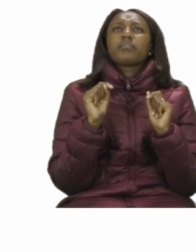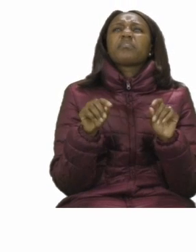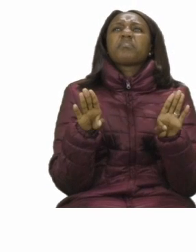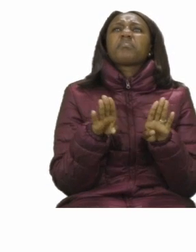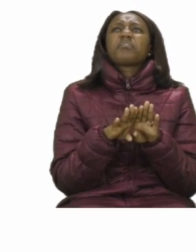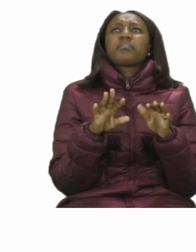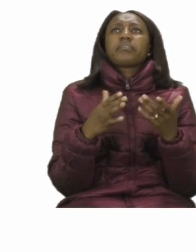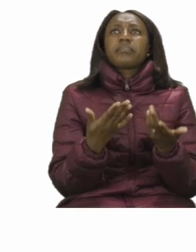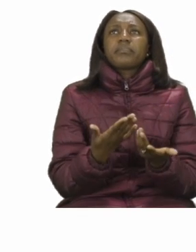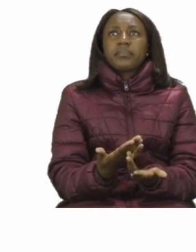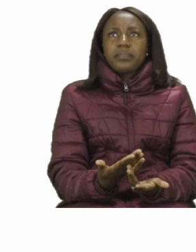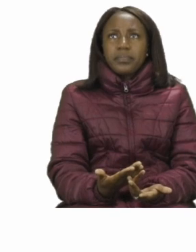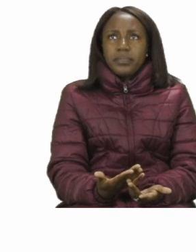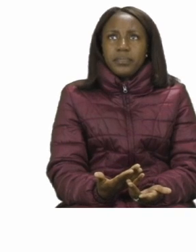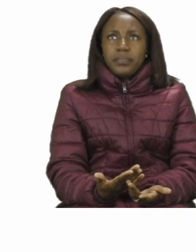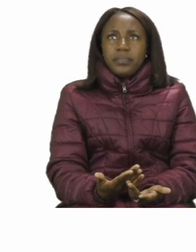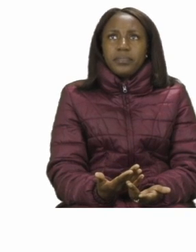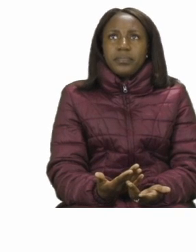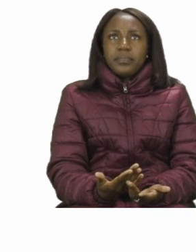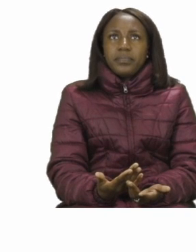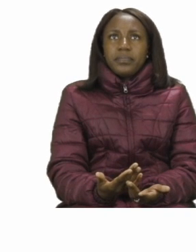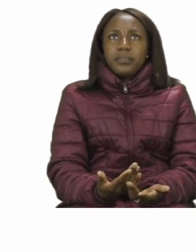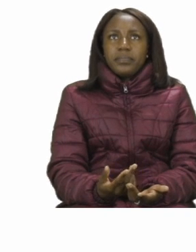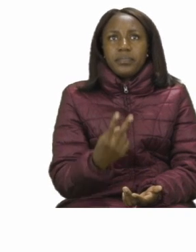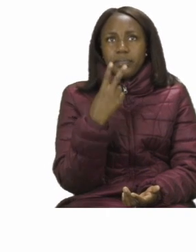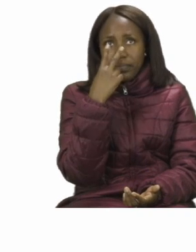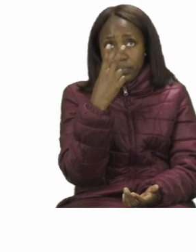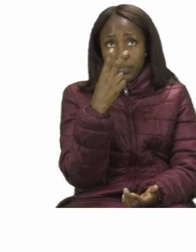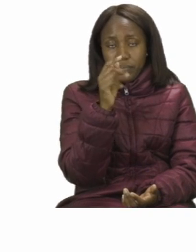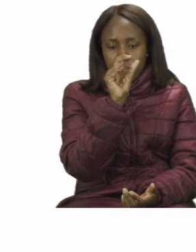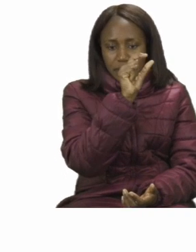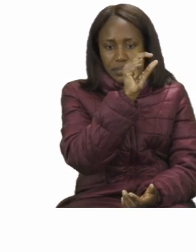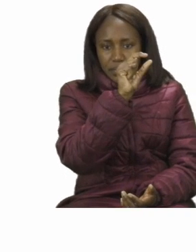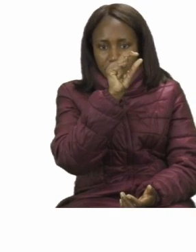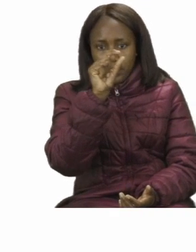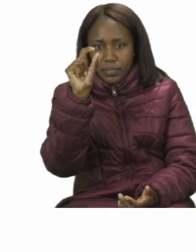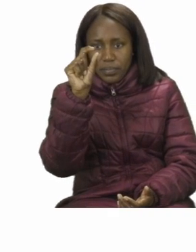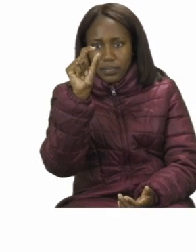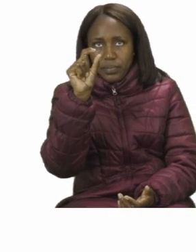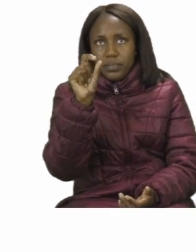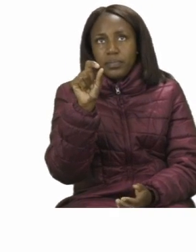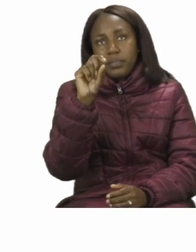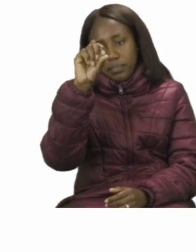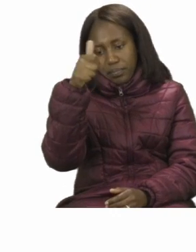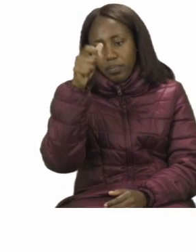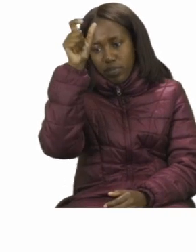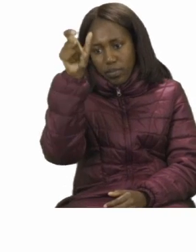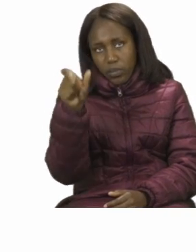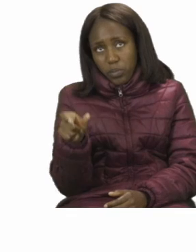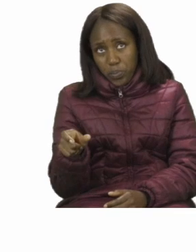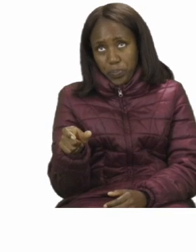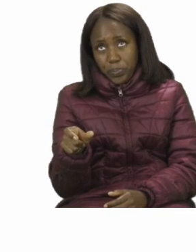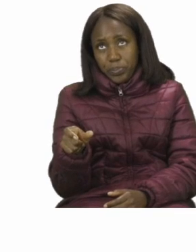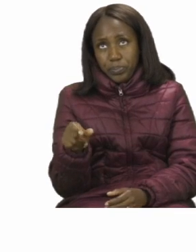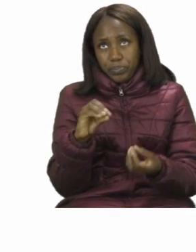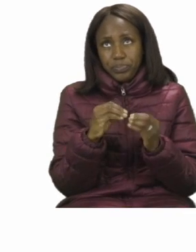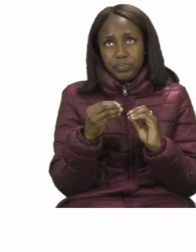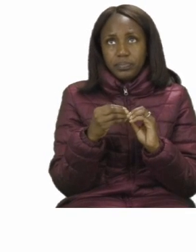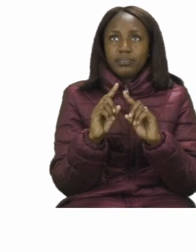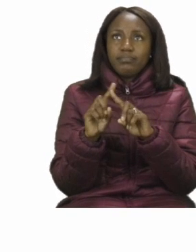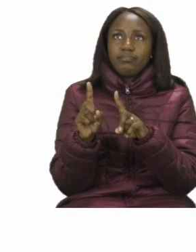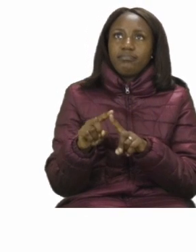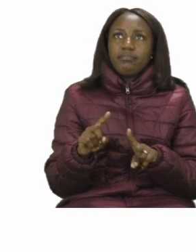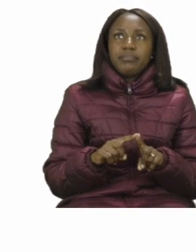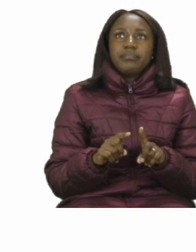crossword? You will see there are clues given to you that goes across and clues given to you that